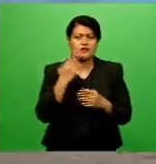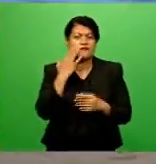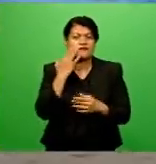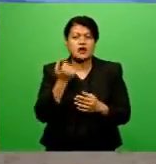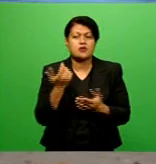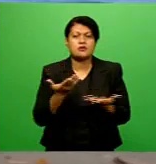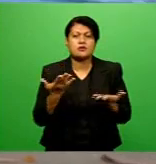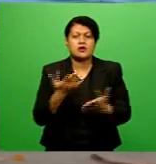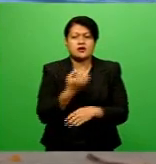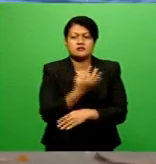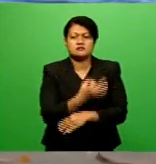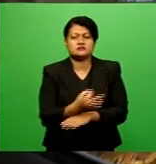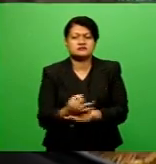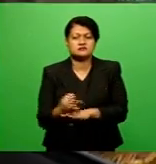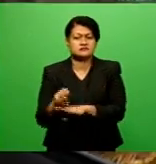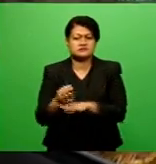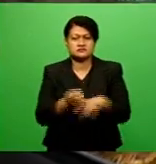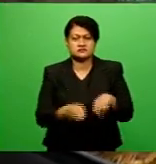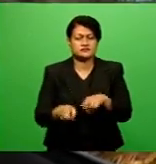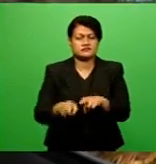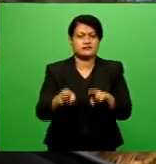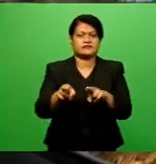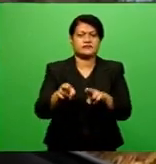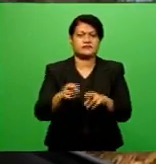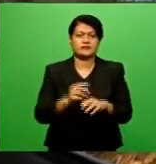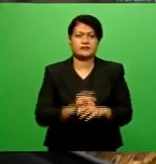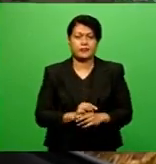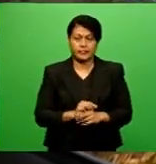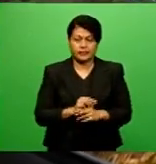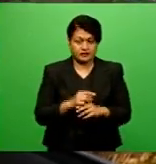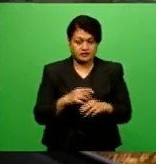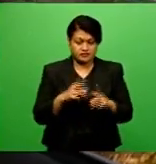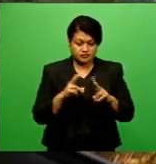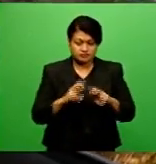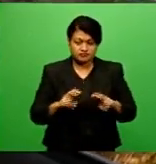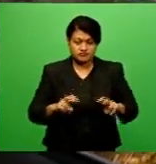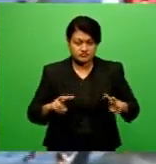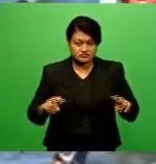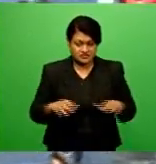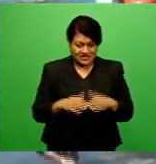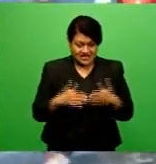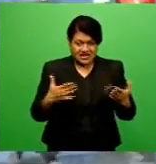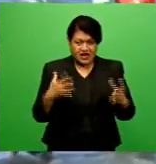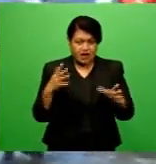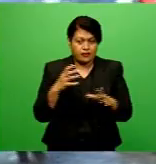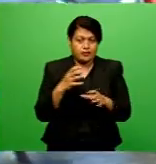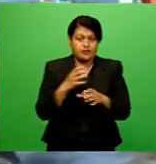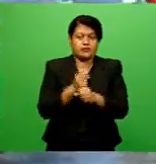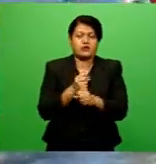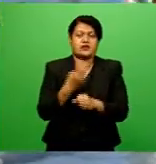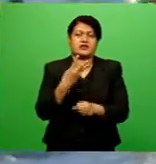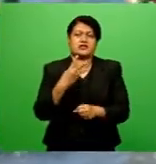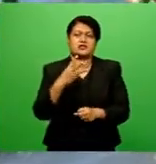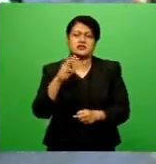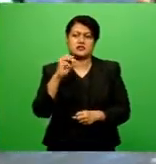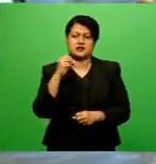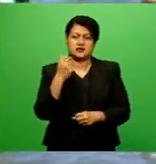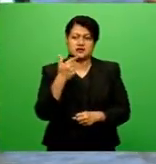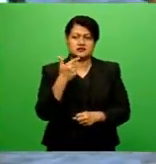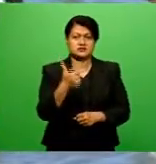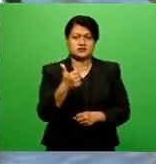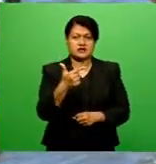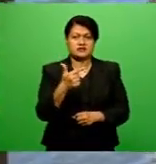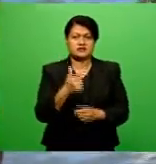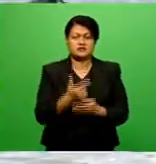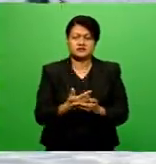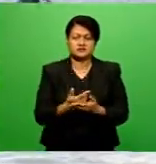as investigations continue. The latest case brings the drowning death toll to 37 when compared to 41